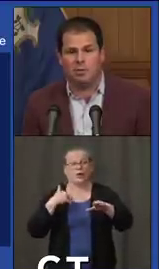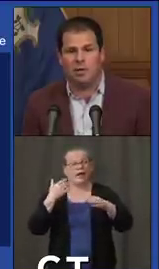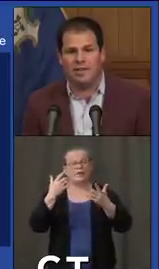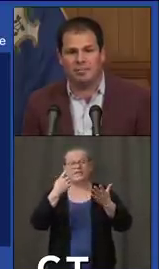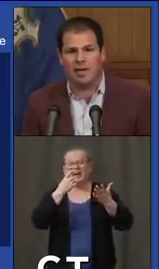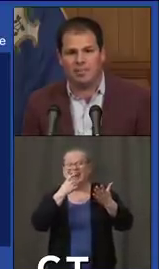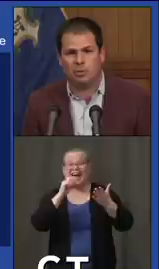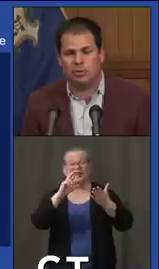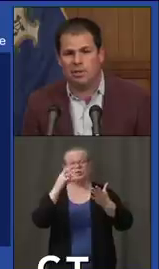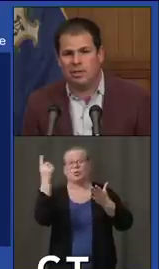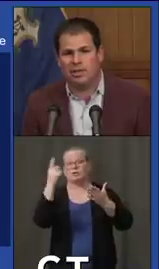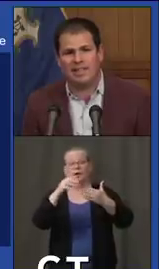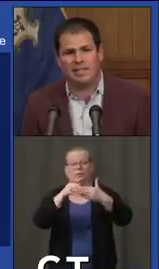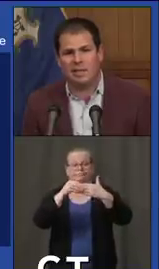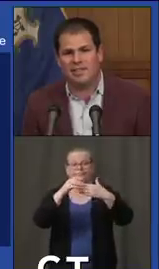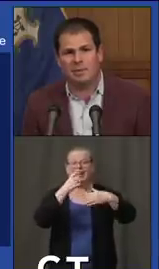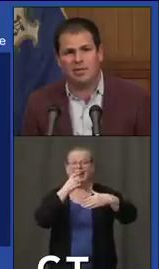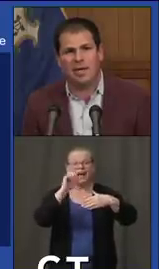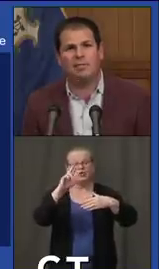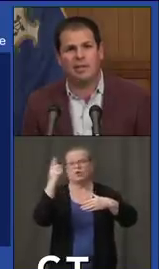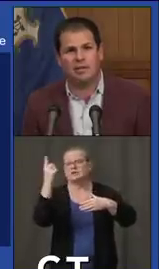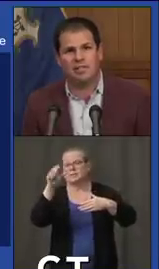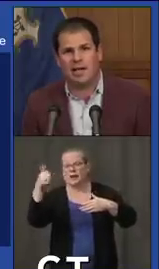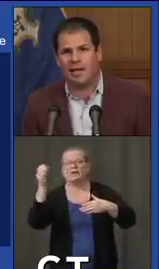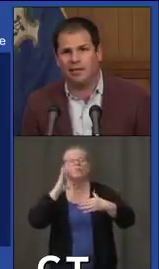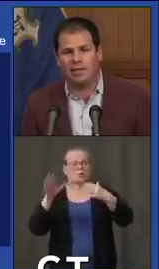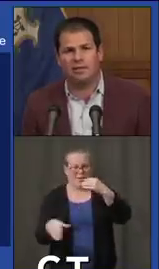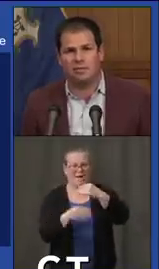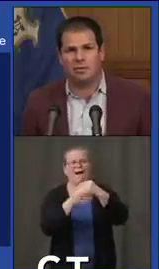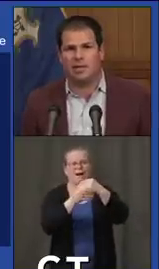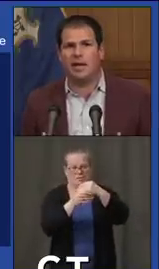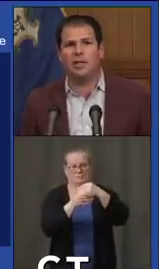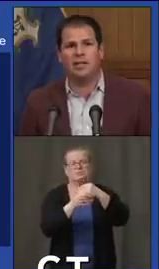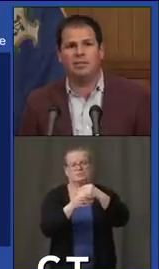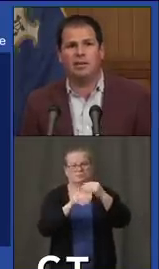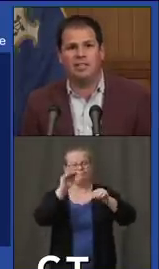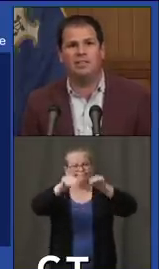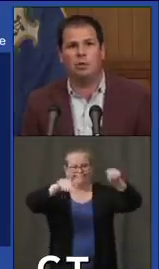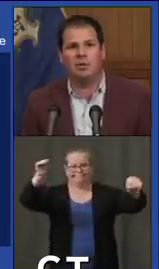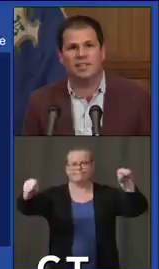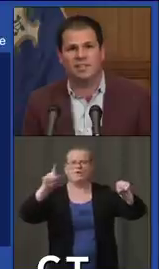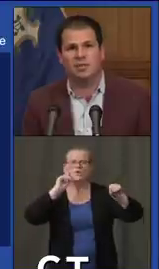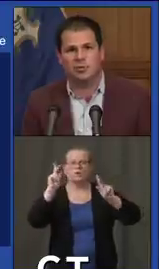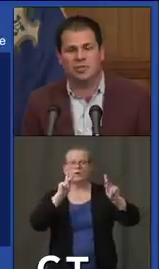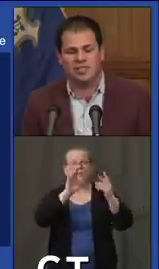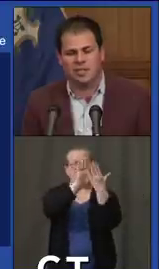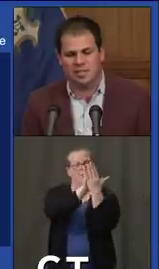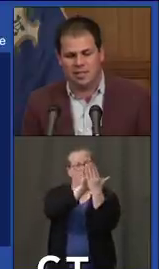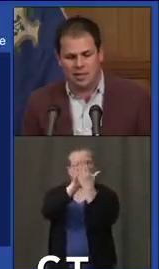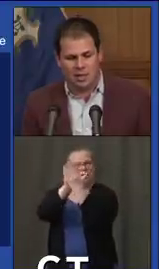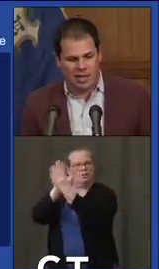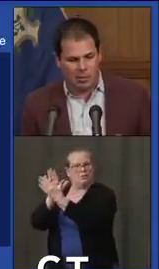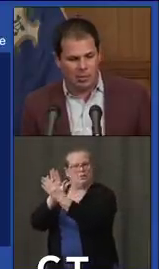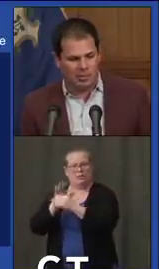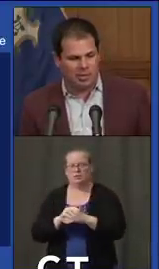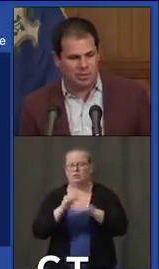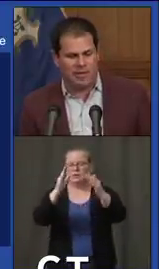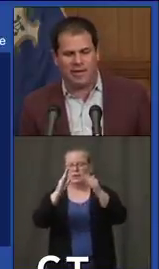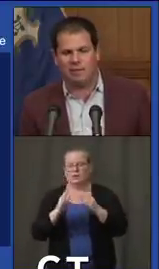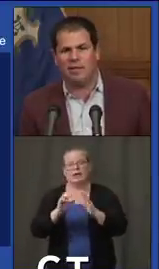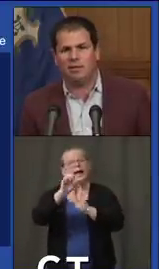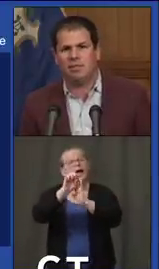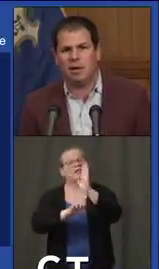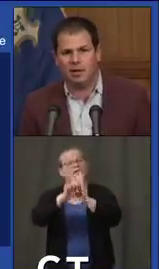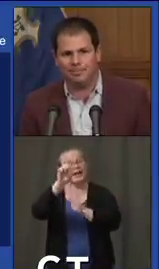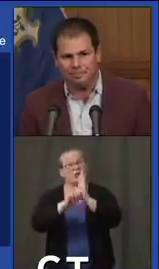in where that's possible. Lastly on this page, elevators. Elevators are inherently a very difficult place to social distance. We want to make sure